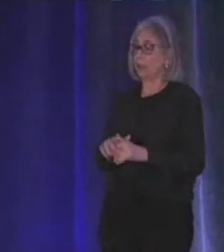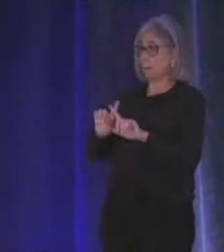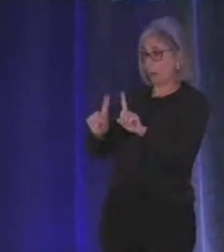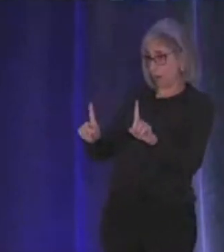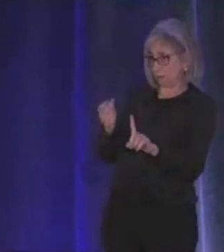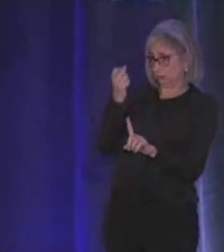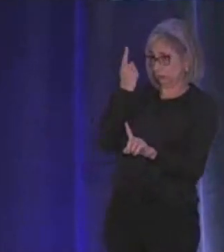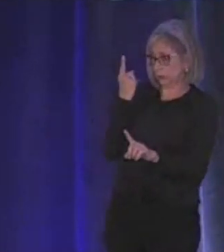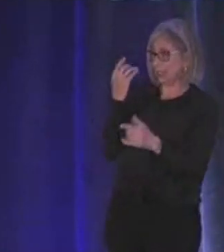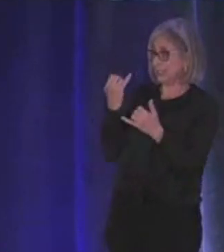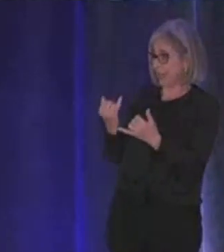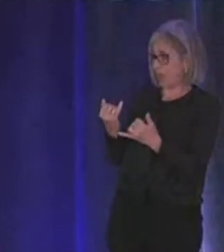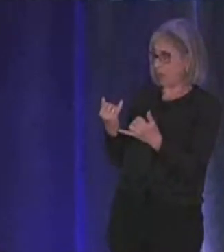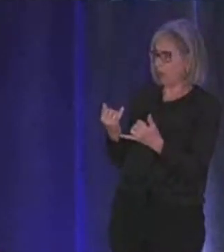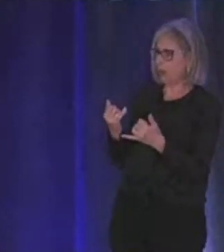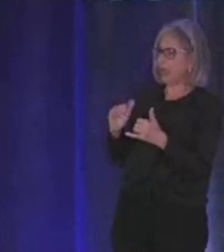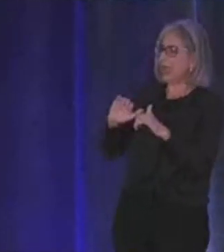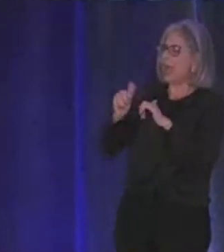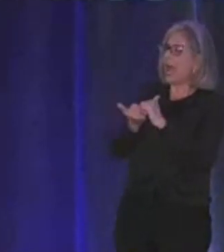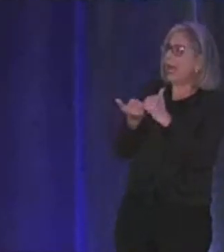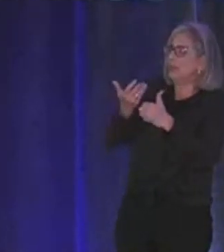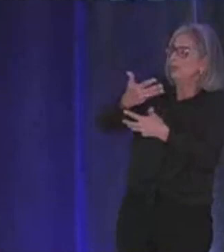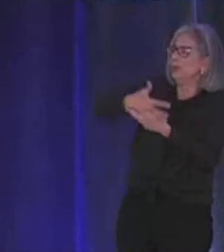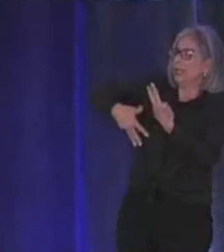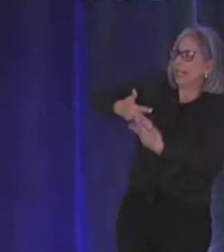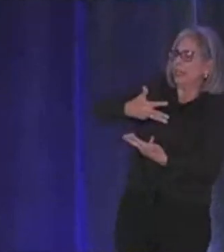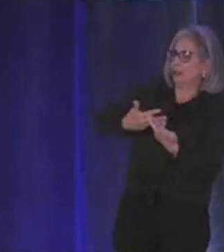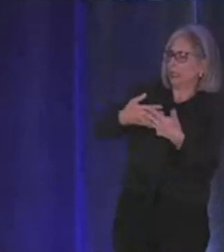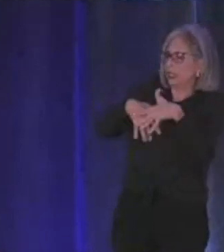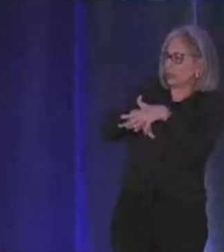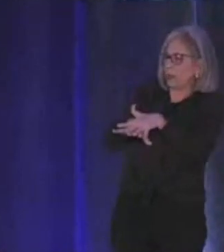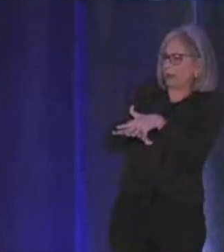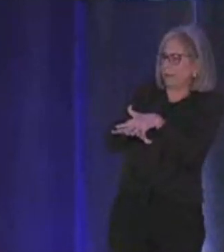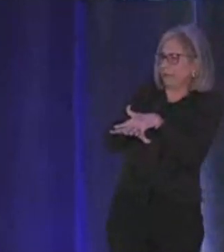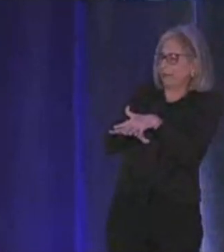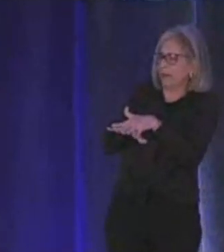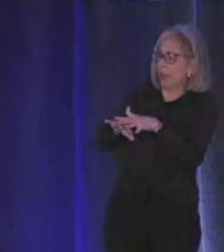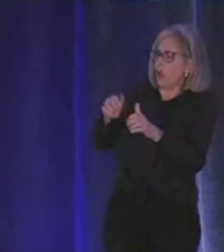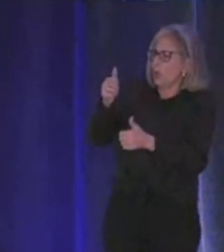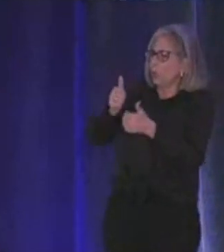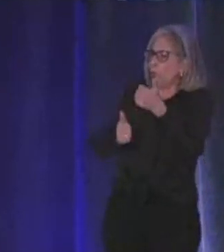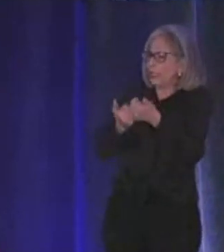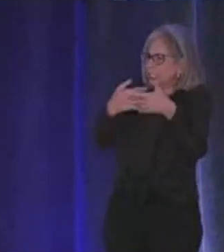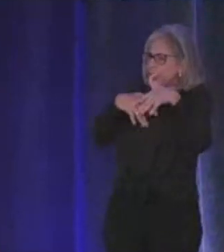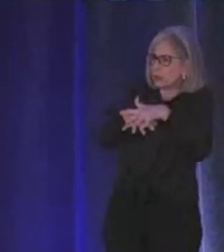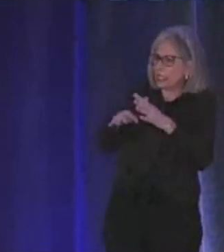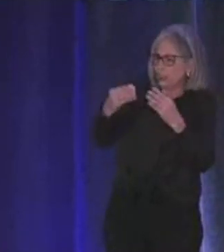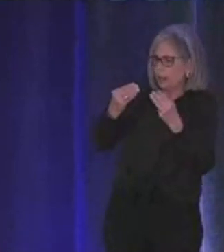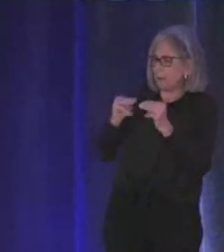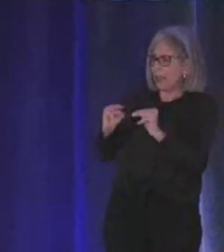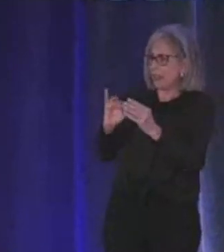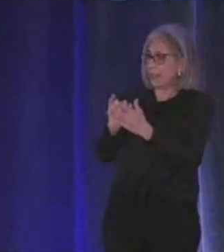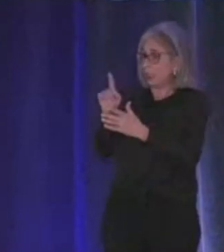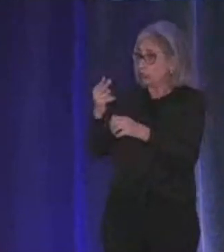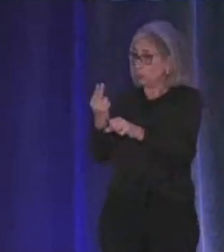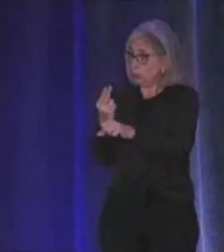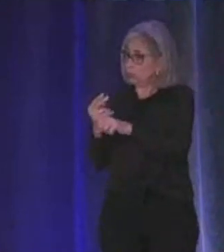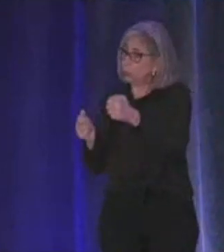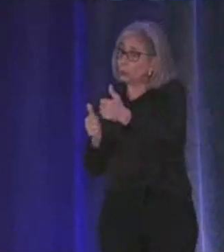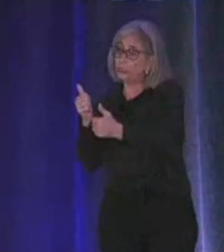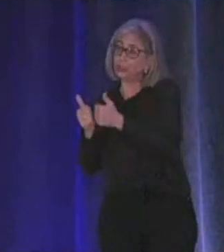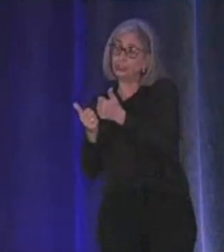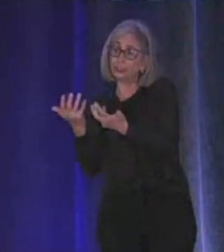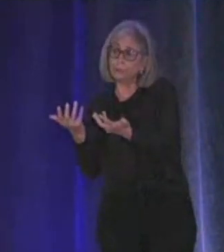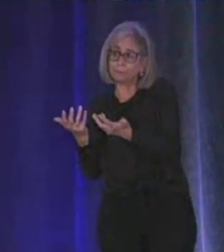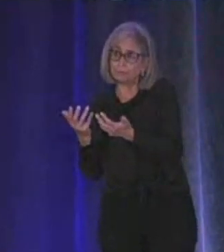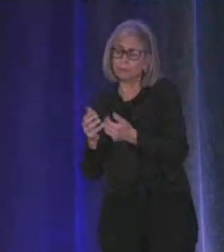now, how do you integrate them? So question number 1 is, which integration method will you use?